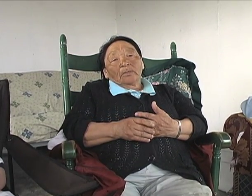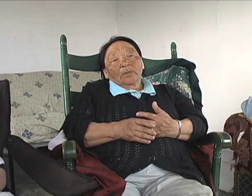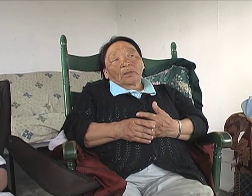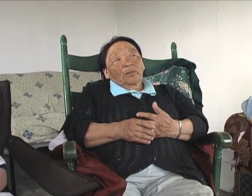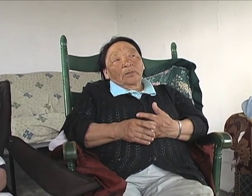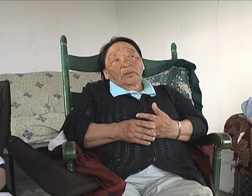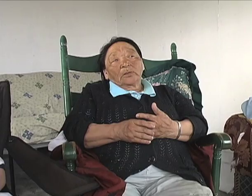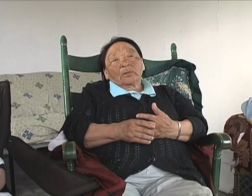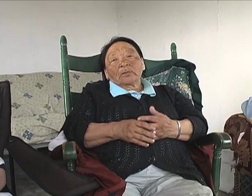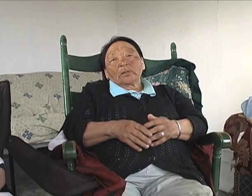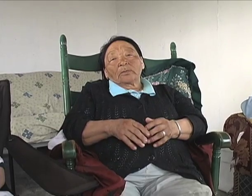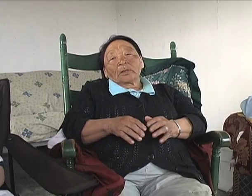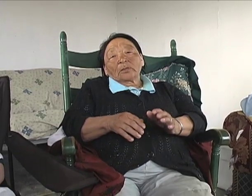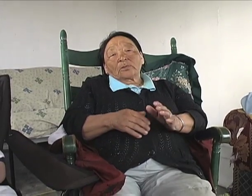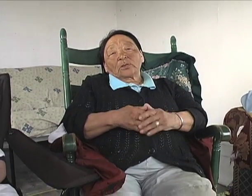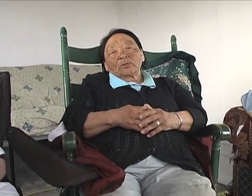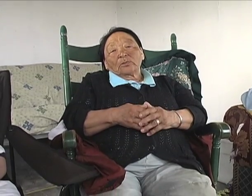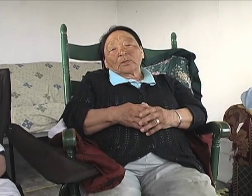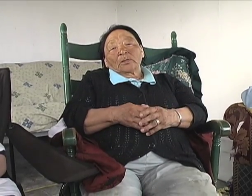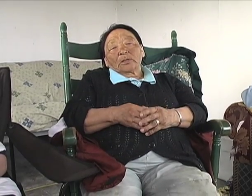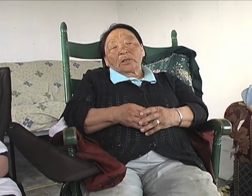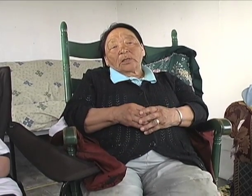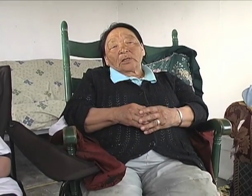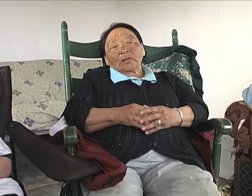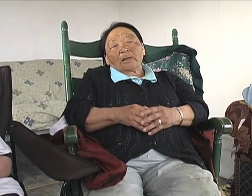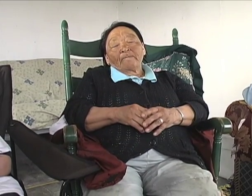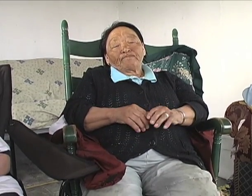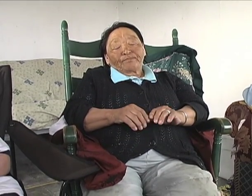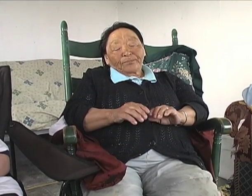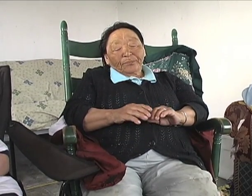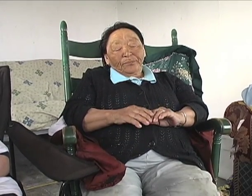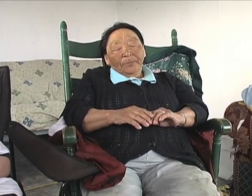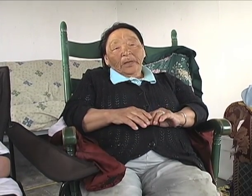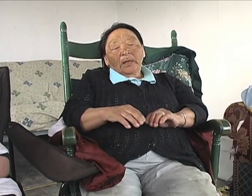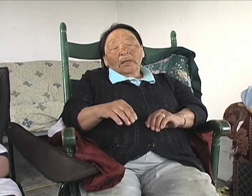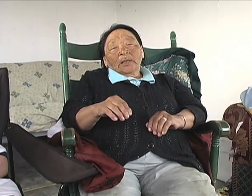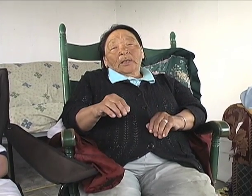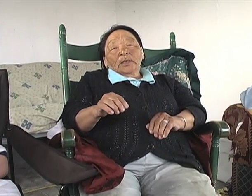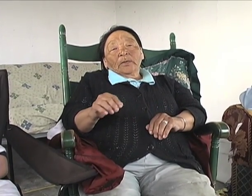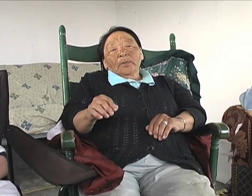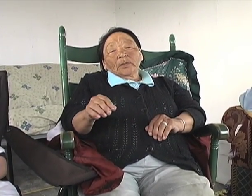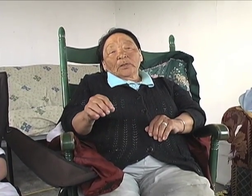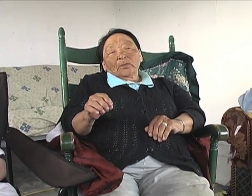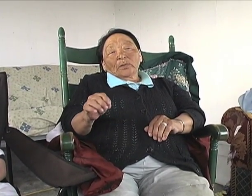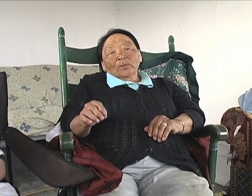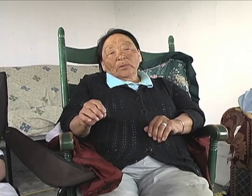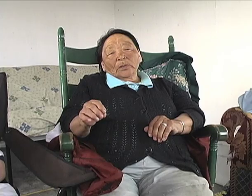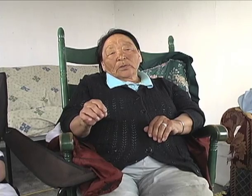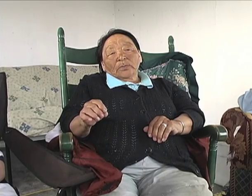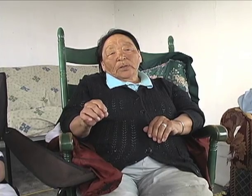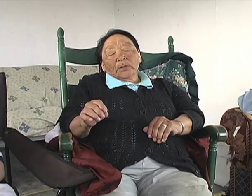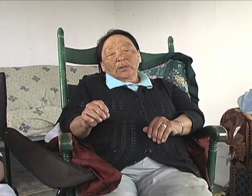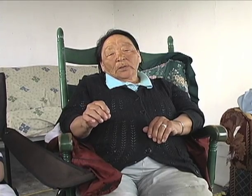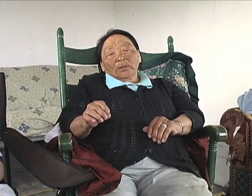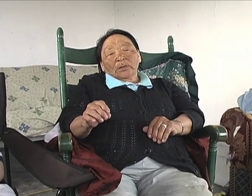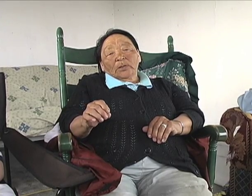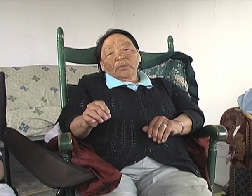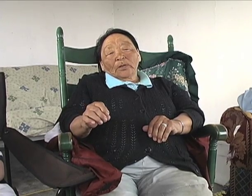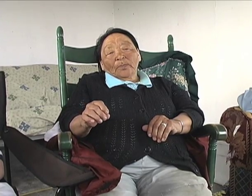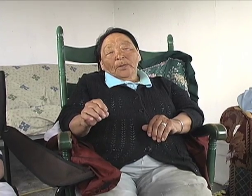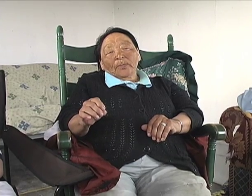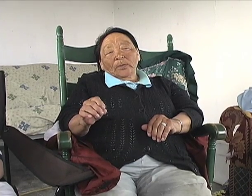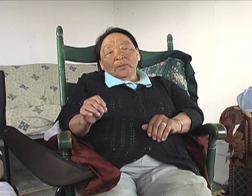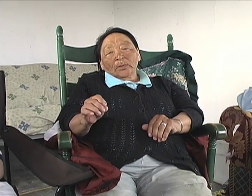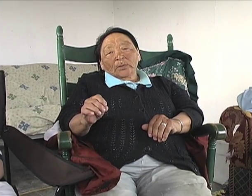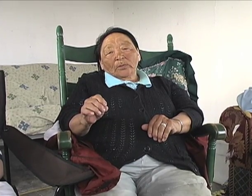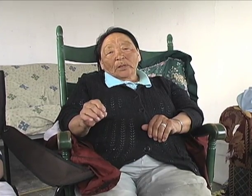tigi walik mata kauri raw kau tigi walik tuksa ulu galuit. Isiani saya makna ukakum naktumik sibut